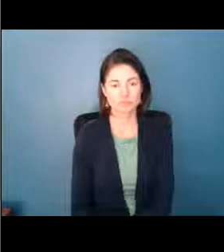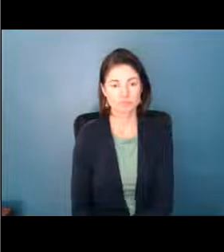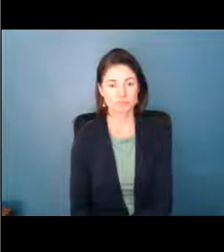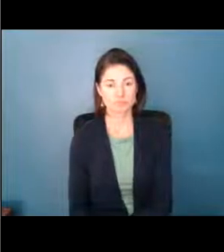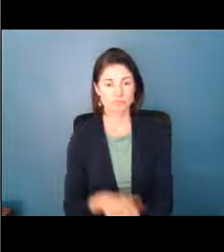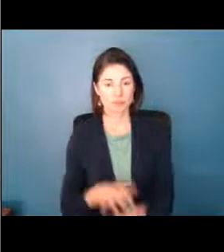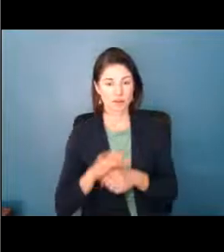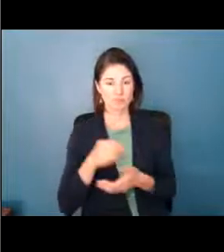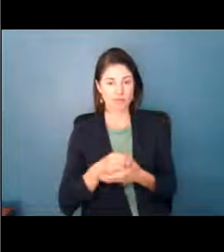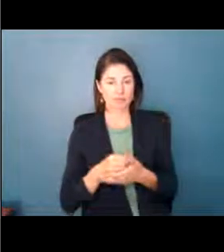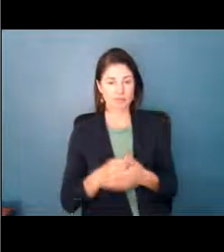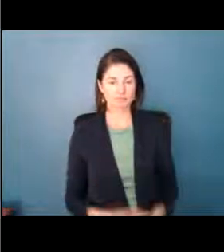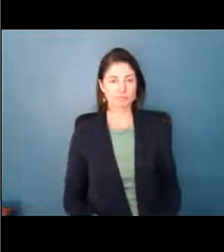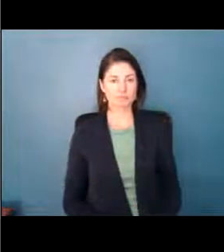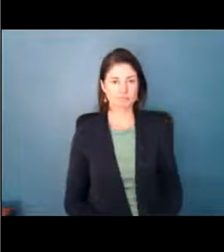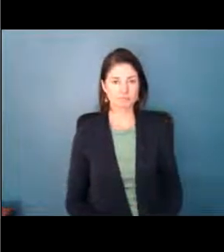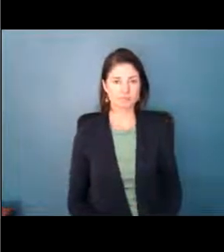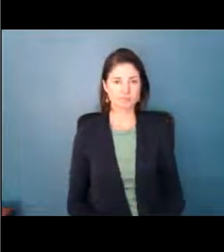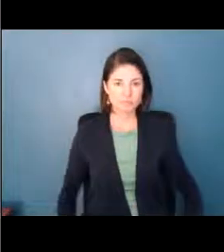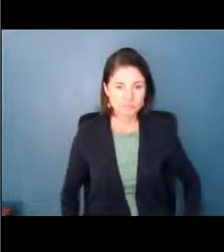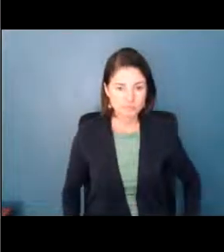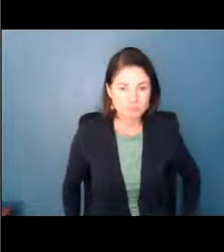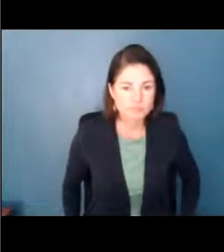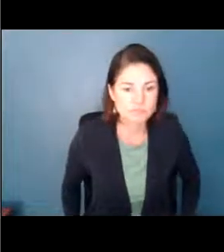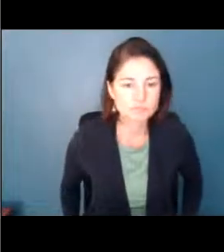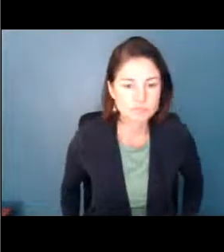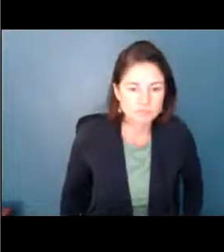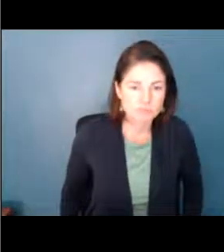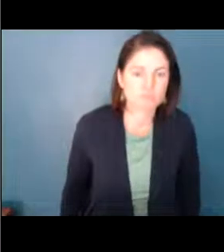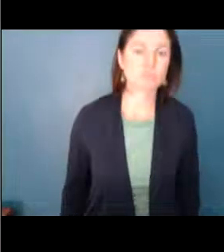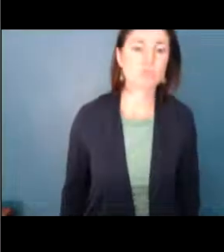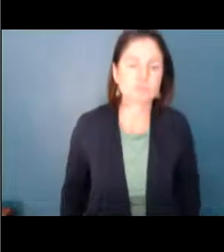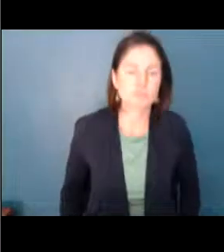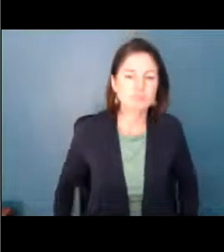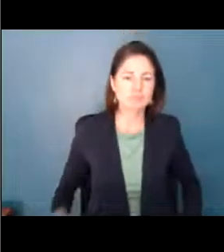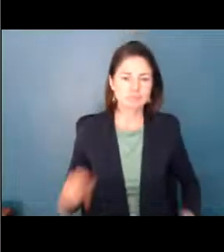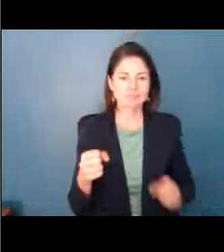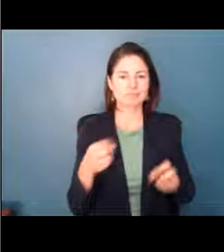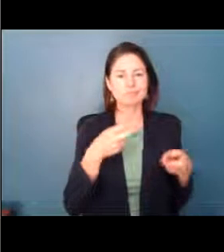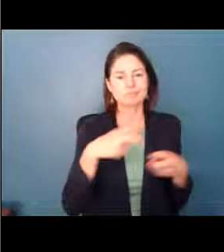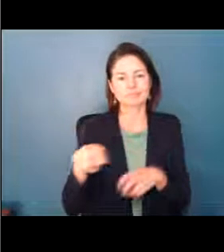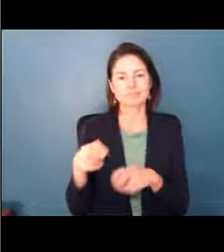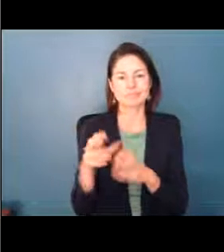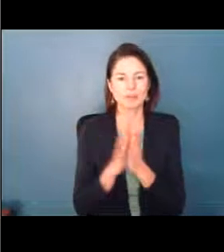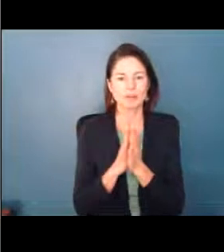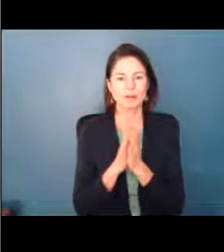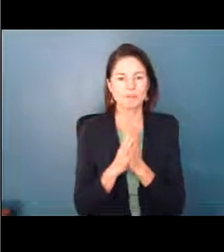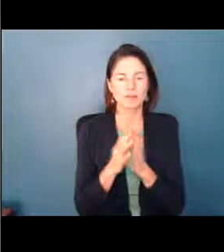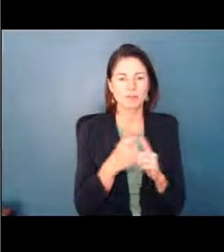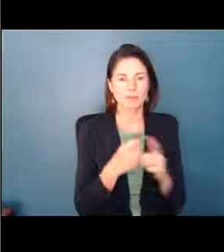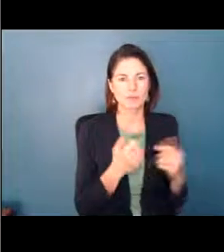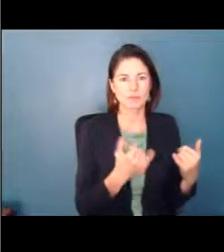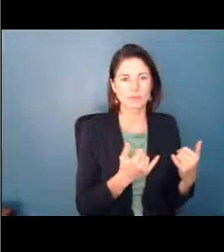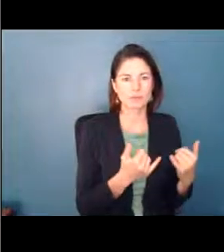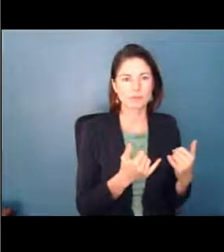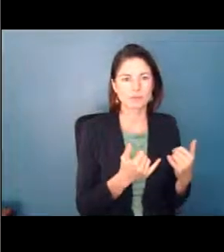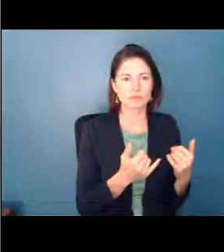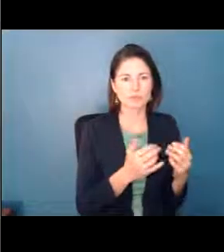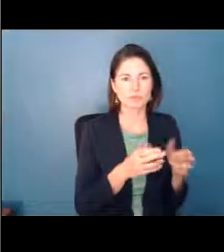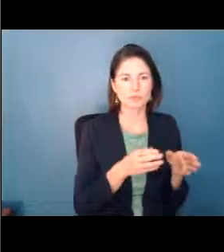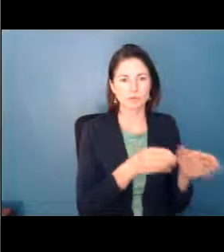that estimate will actually allow us to switch traffic to the new road from the existing road. So it will be a great milestone for us to come